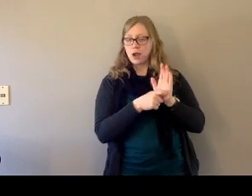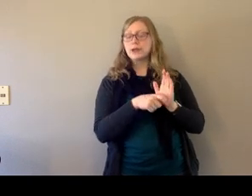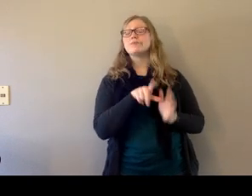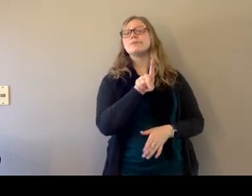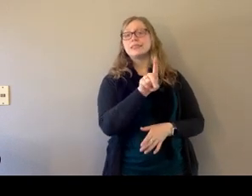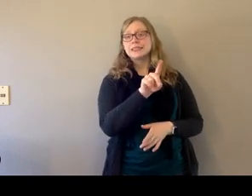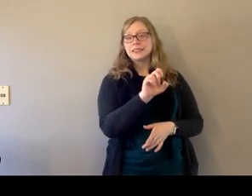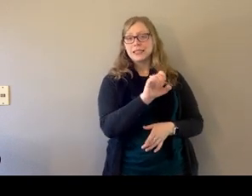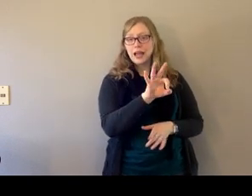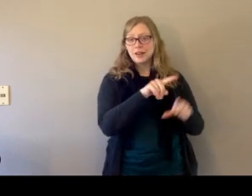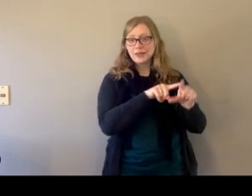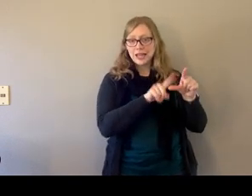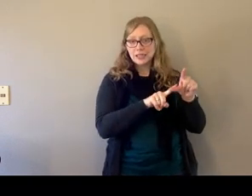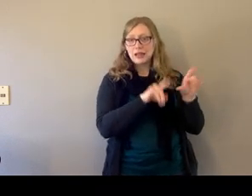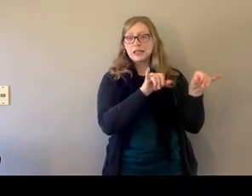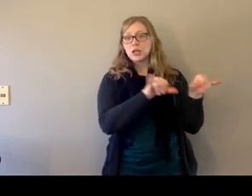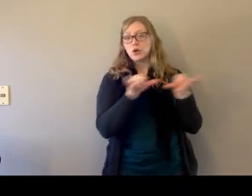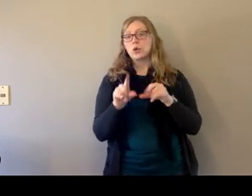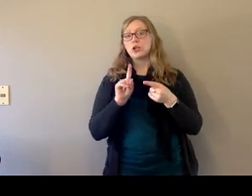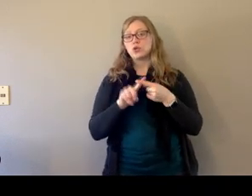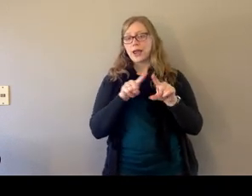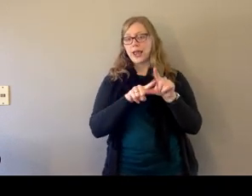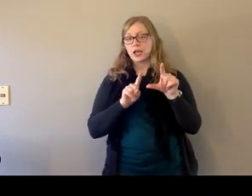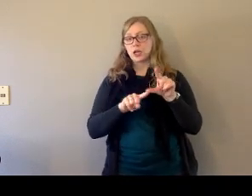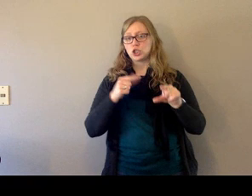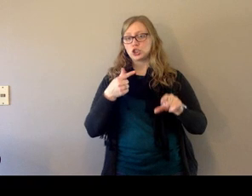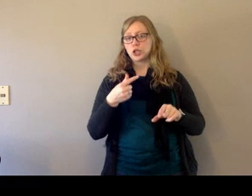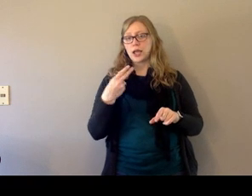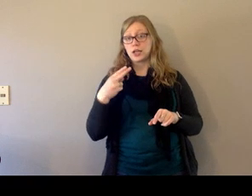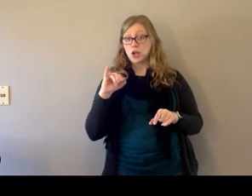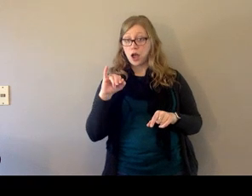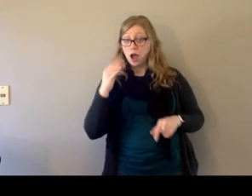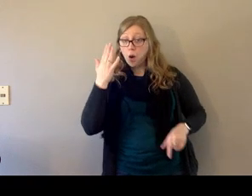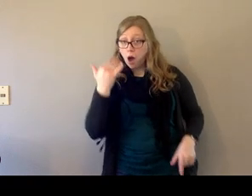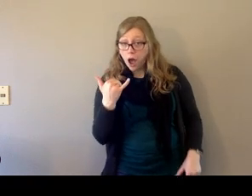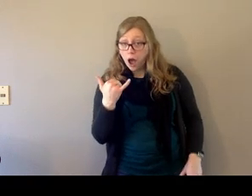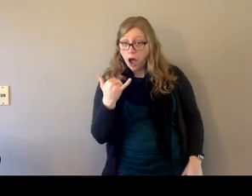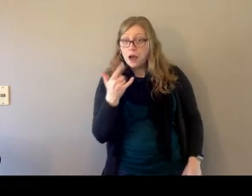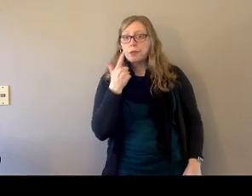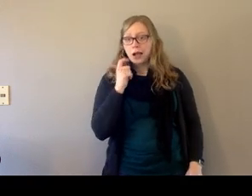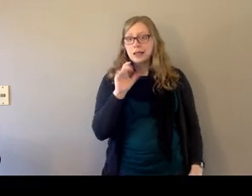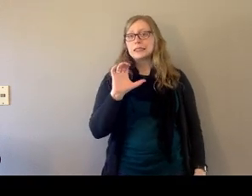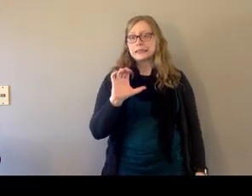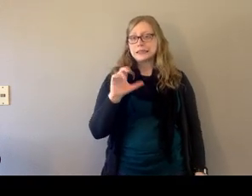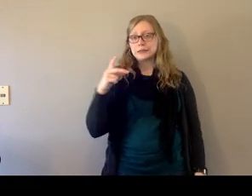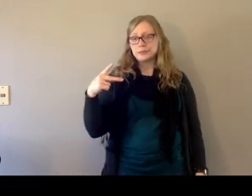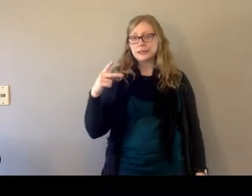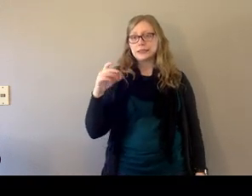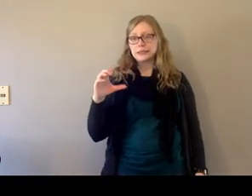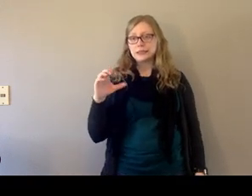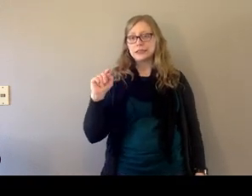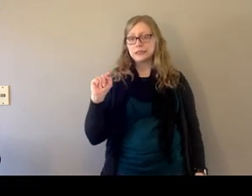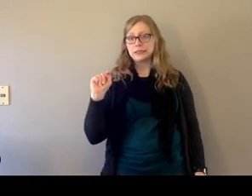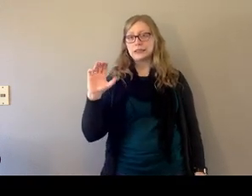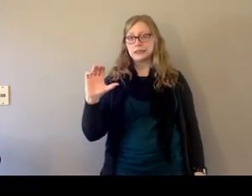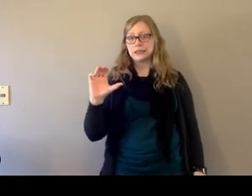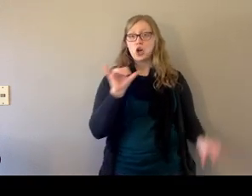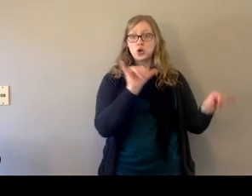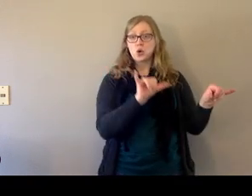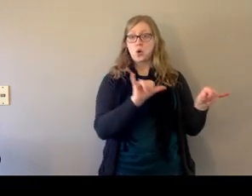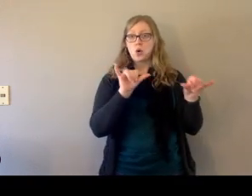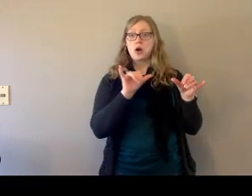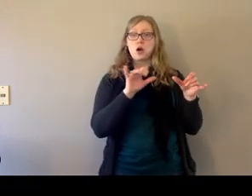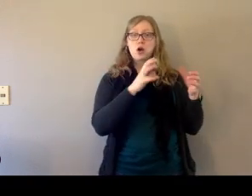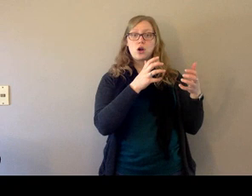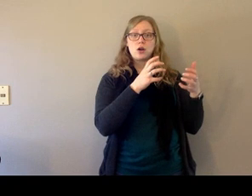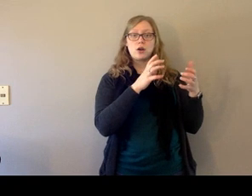to angle GHI. Why? Because CPCTC, corresponding